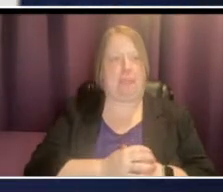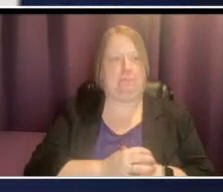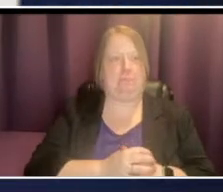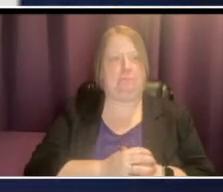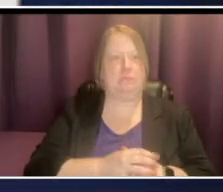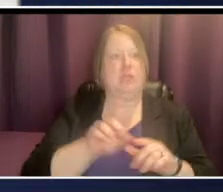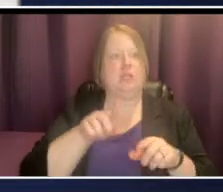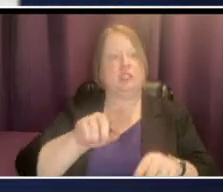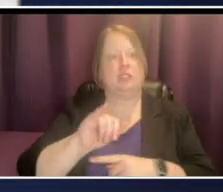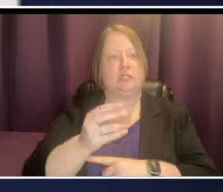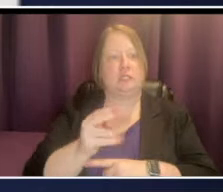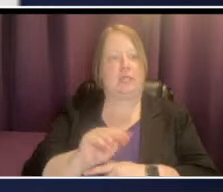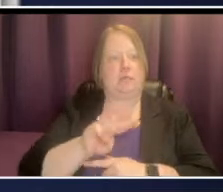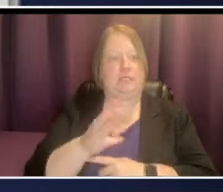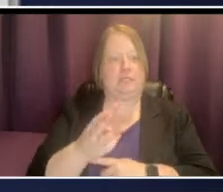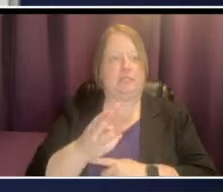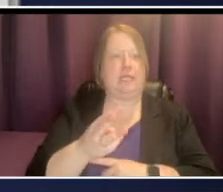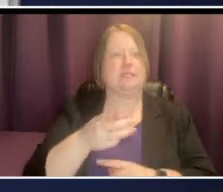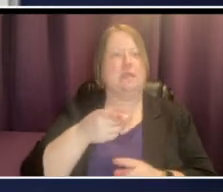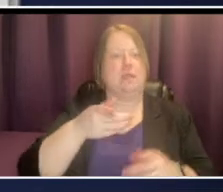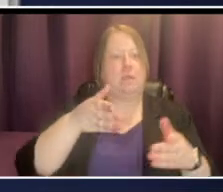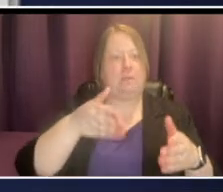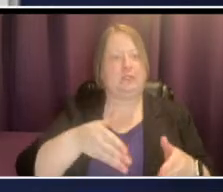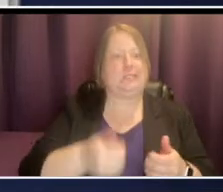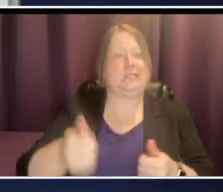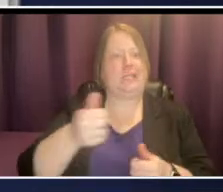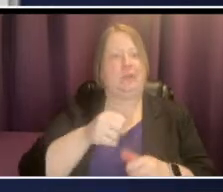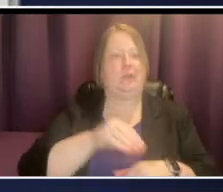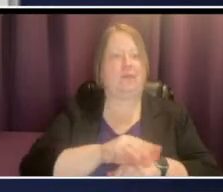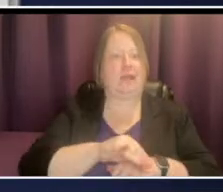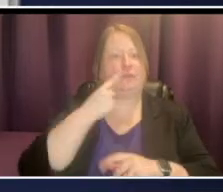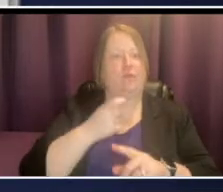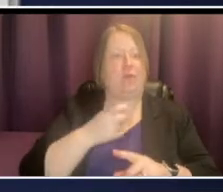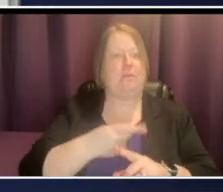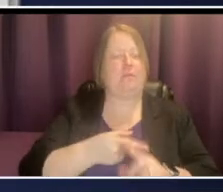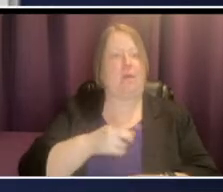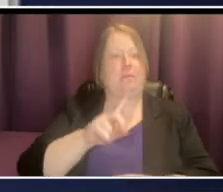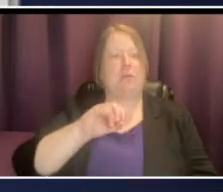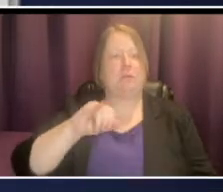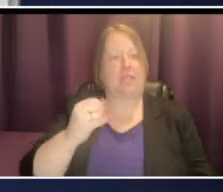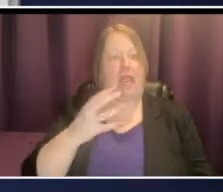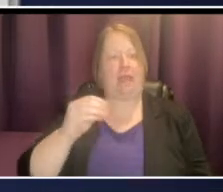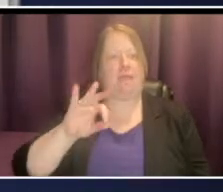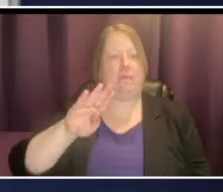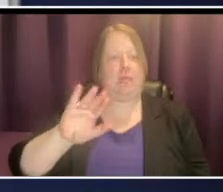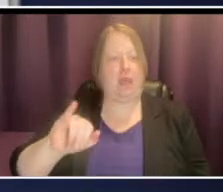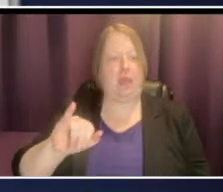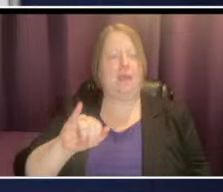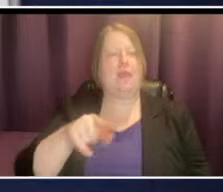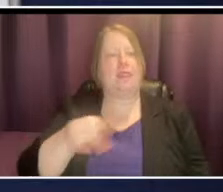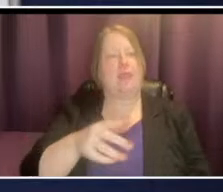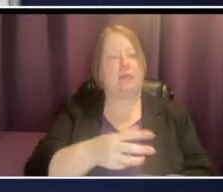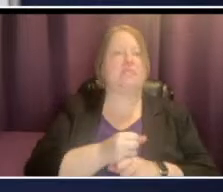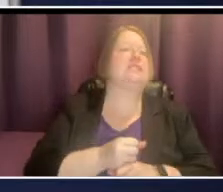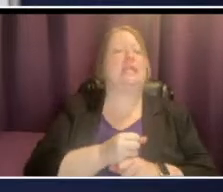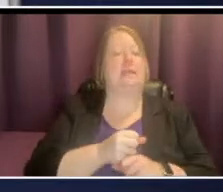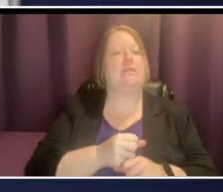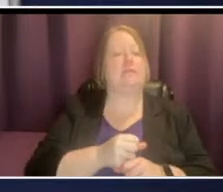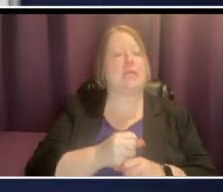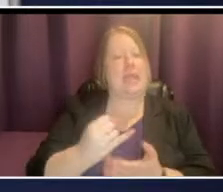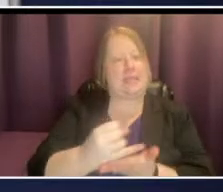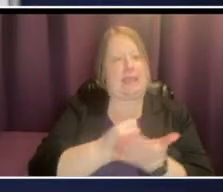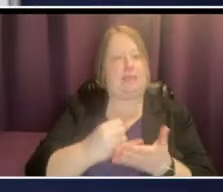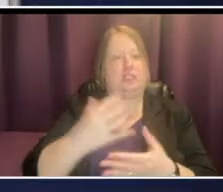Justice and FBI, for example, received an intelligence summary that included material indicating that certain